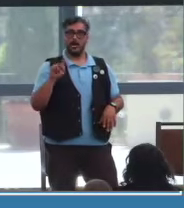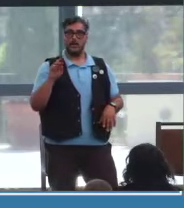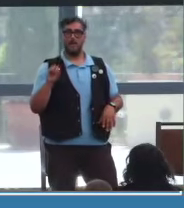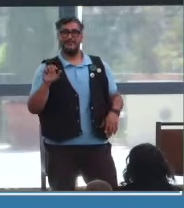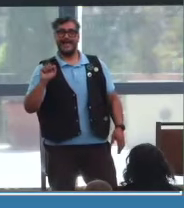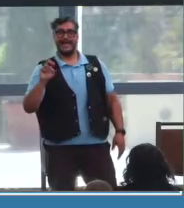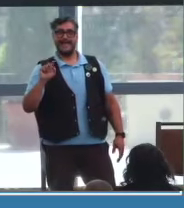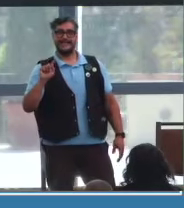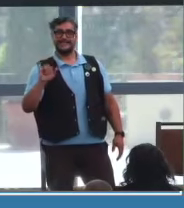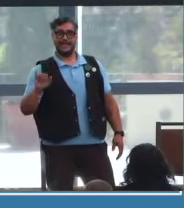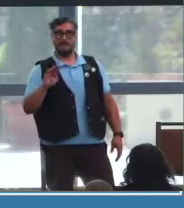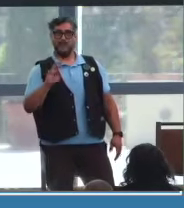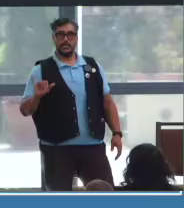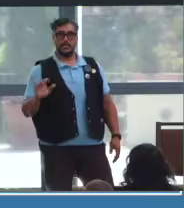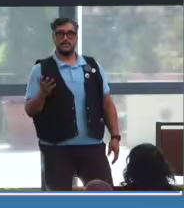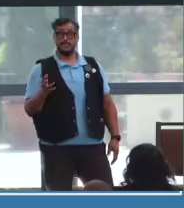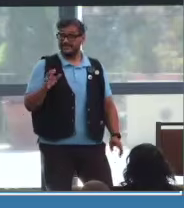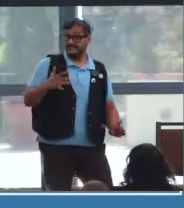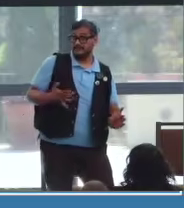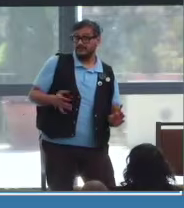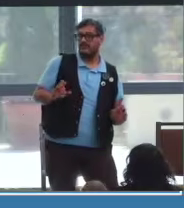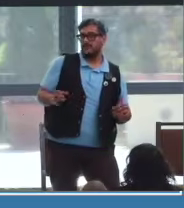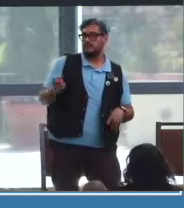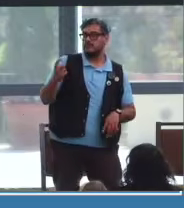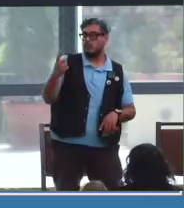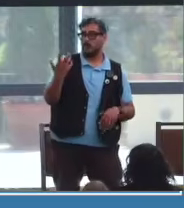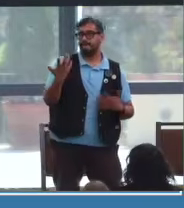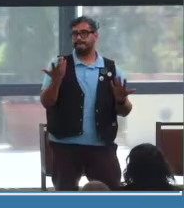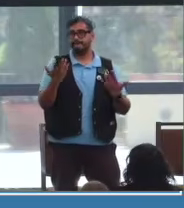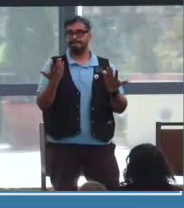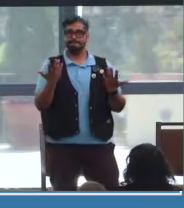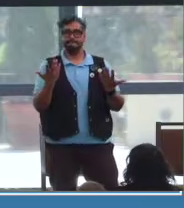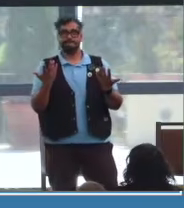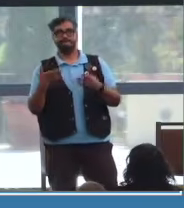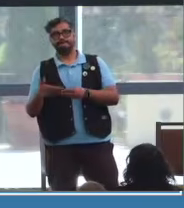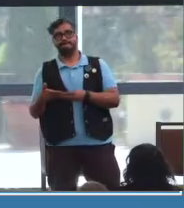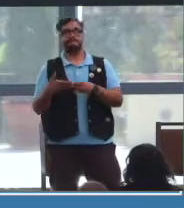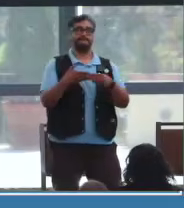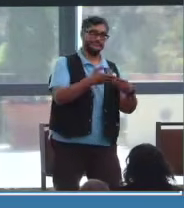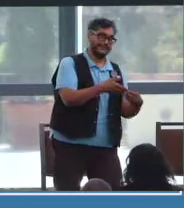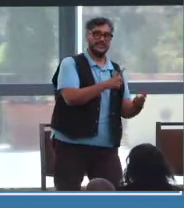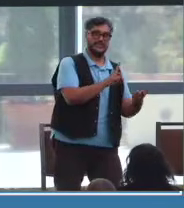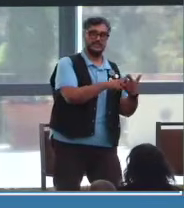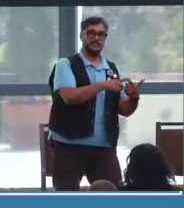and usually that's one of the factors that leads to the diagnosis of